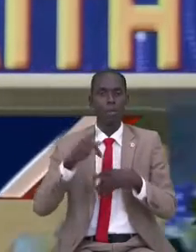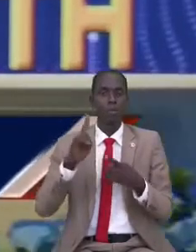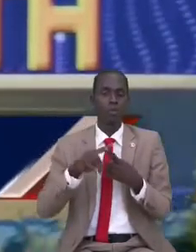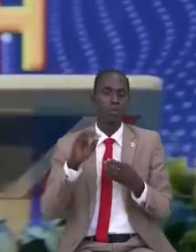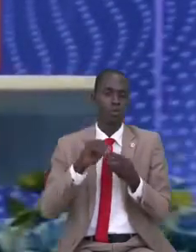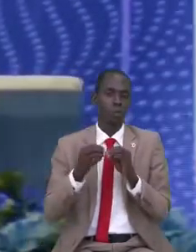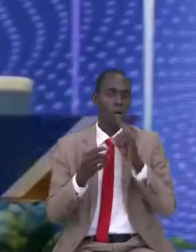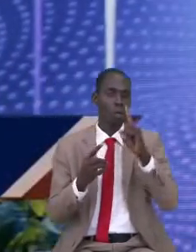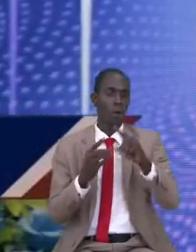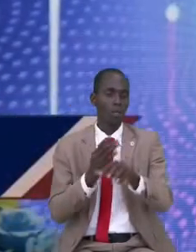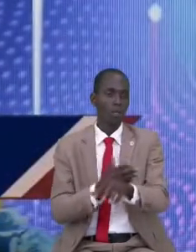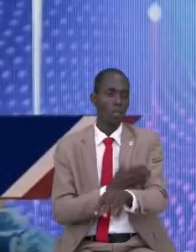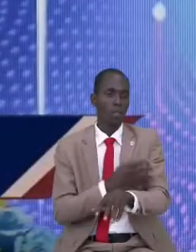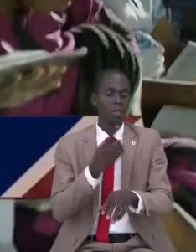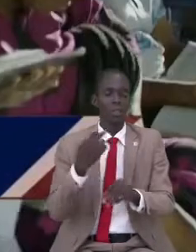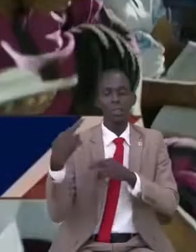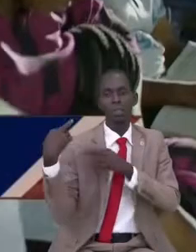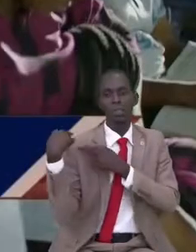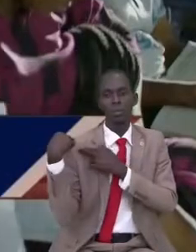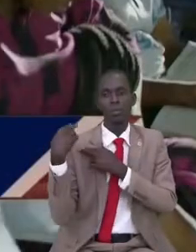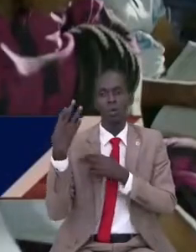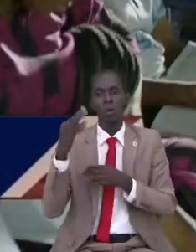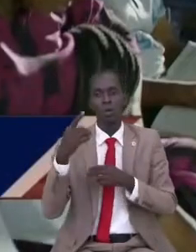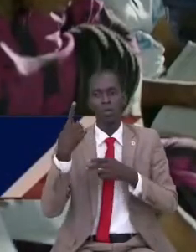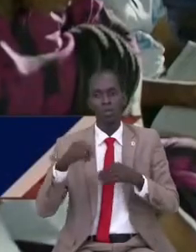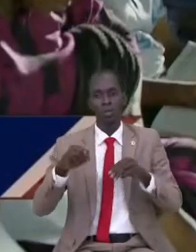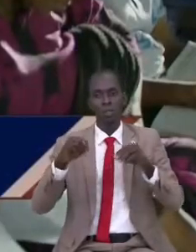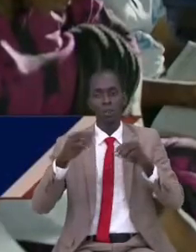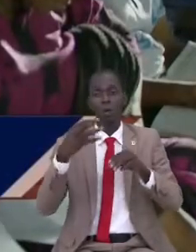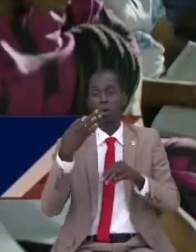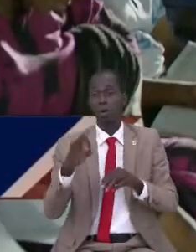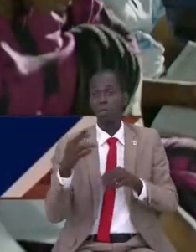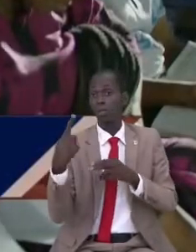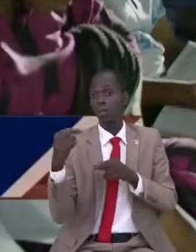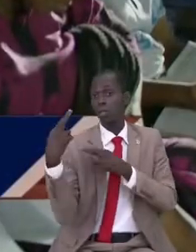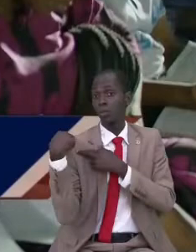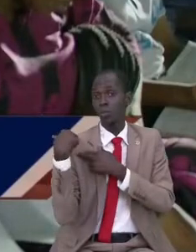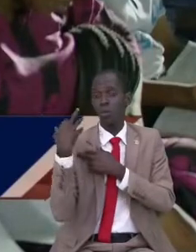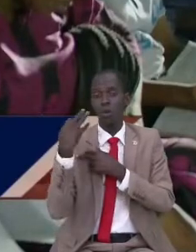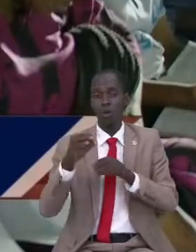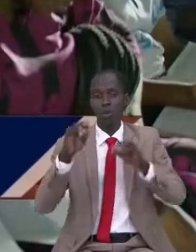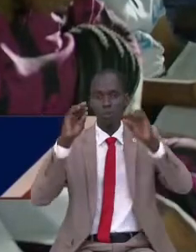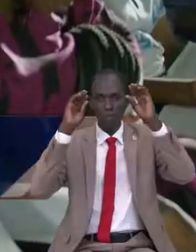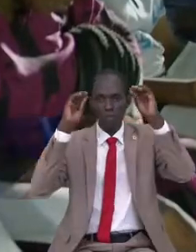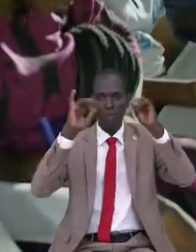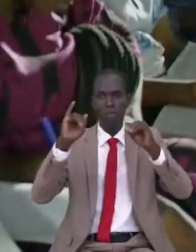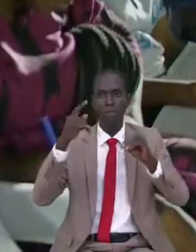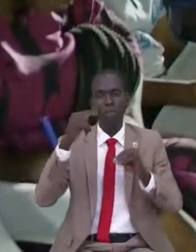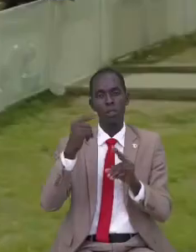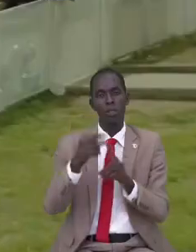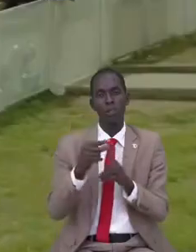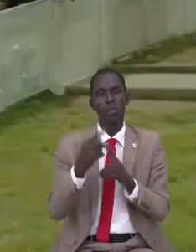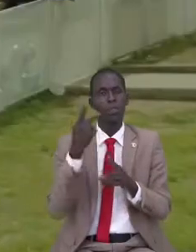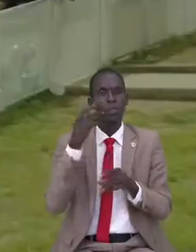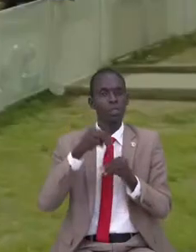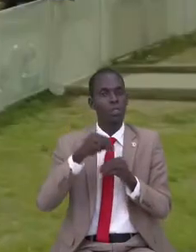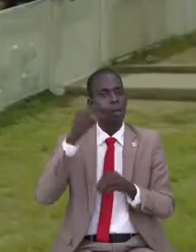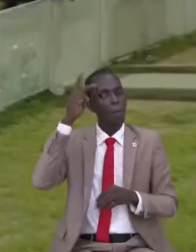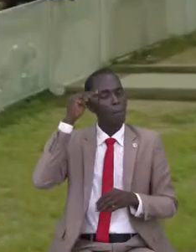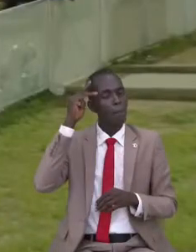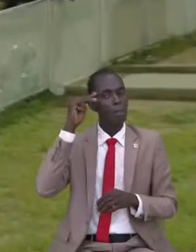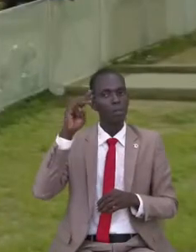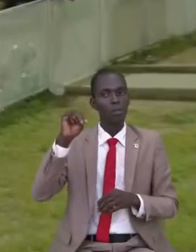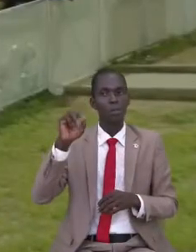the responsibility of teaching the word. Matthew chapter 28, we're reading